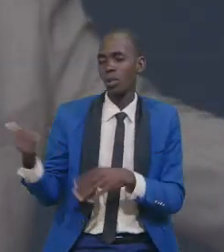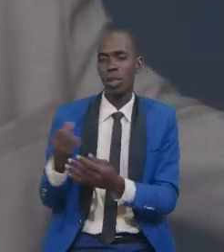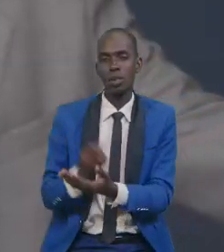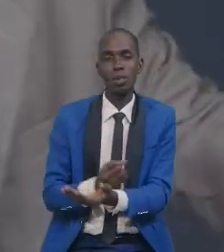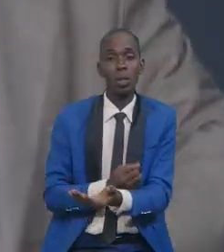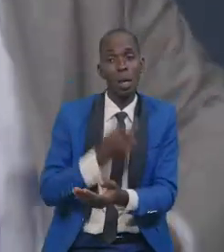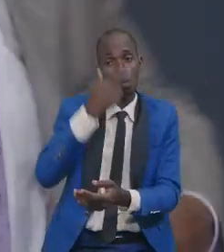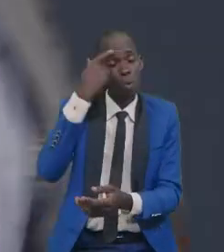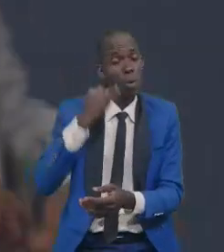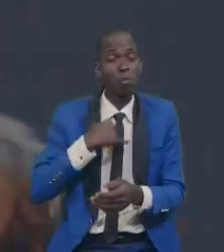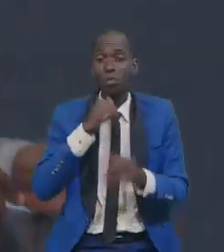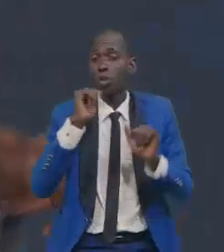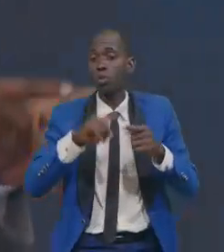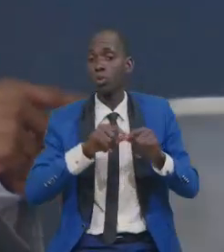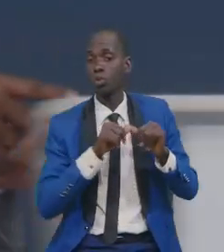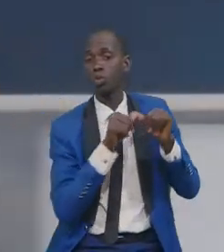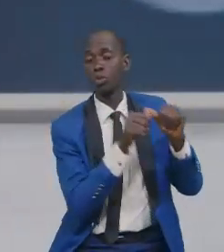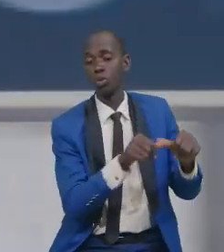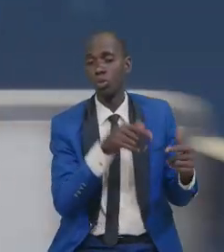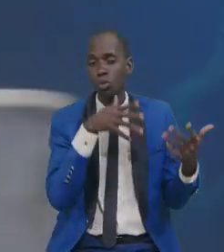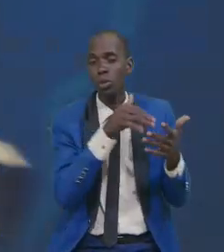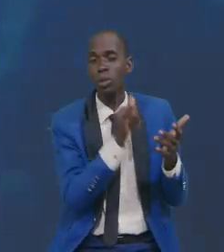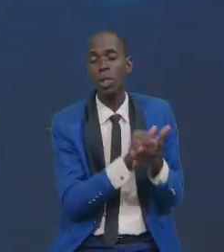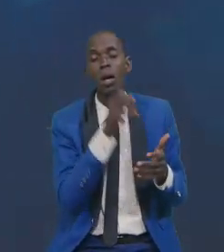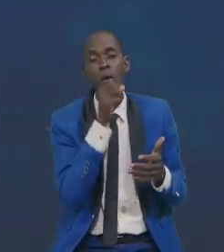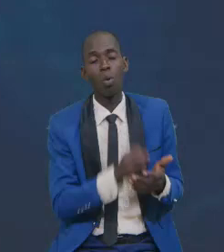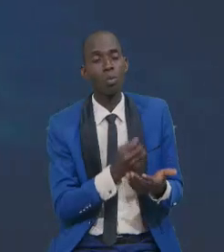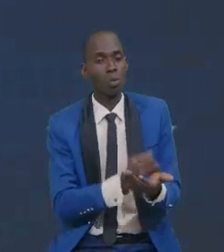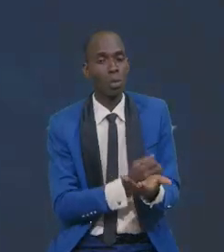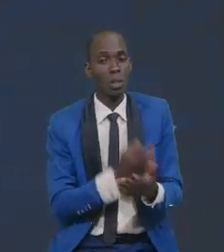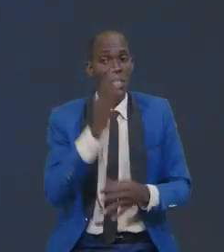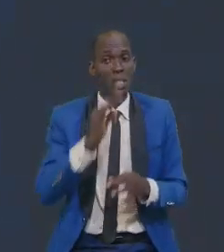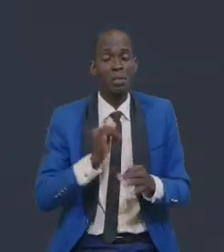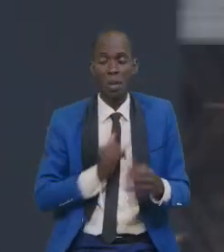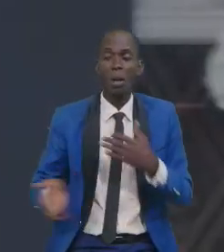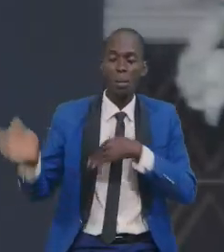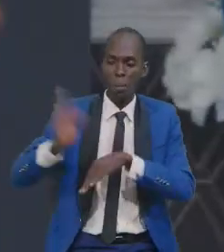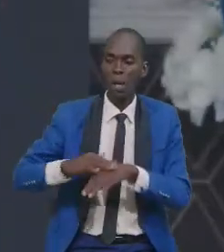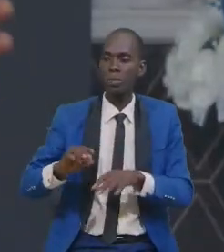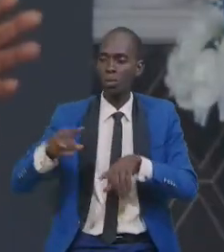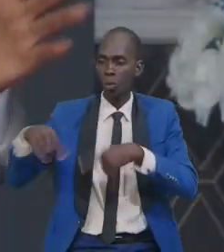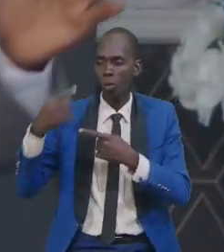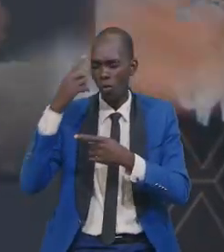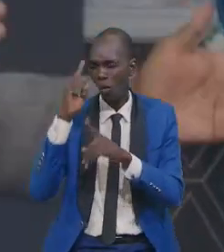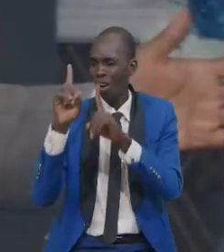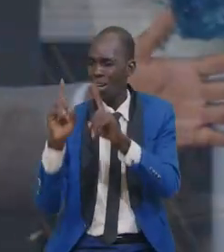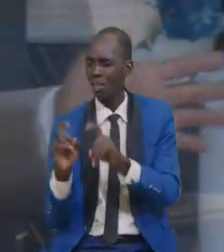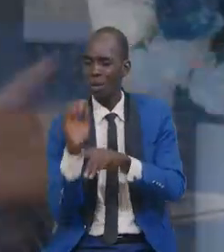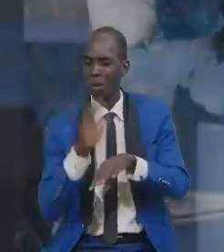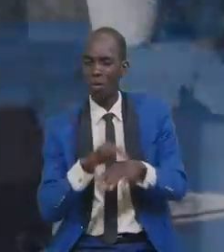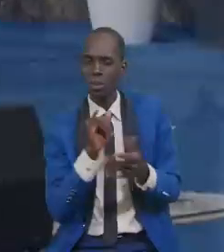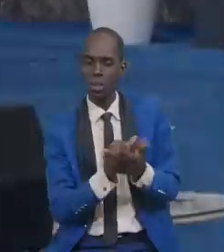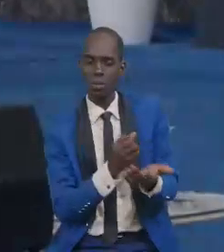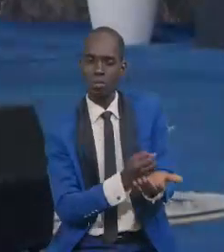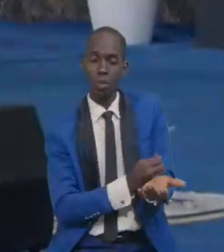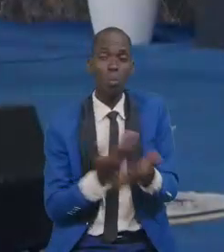didn't continue, if I were to take the exam I took that I had a good result,